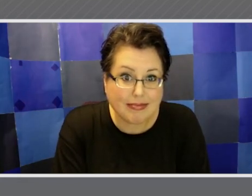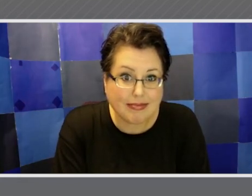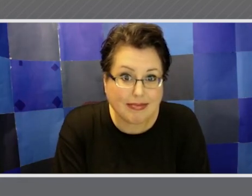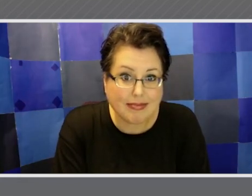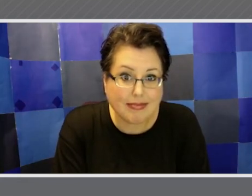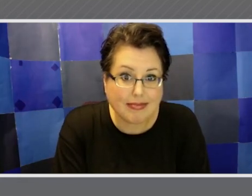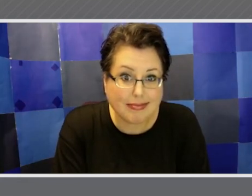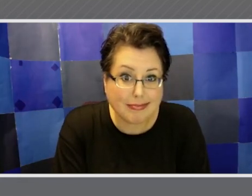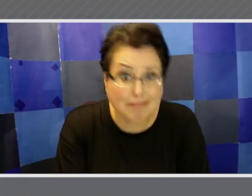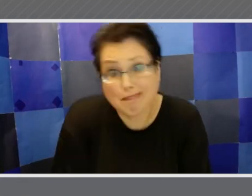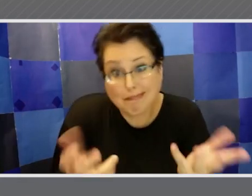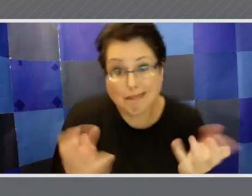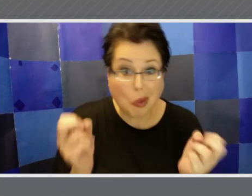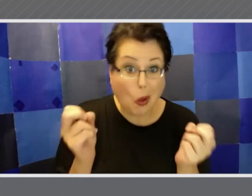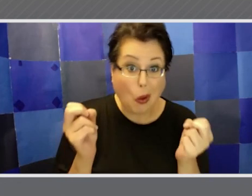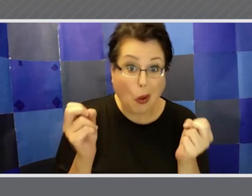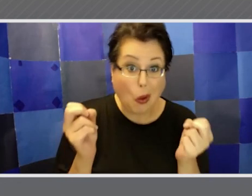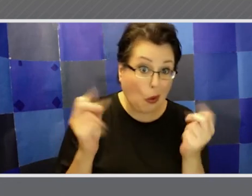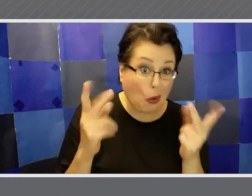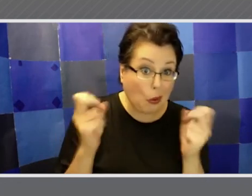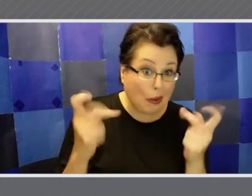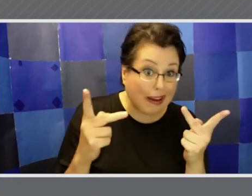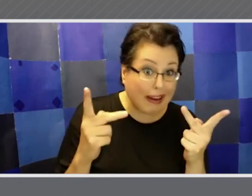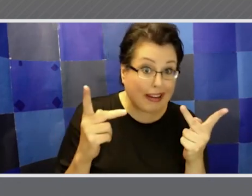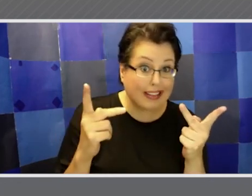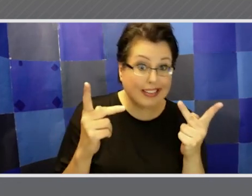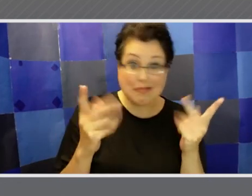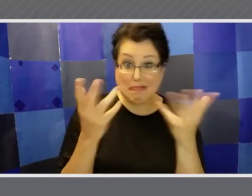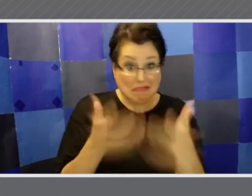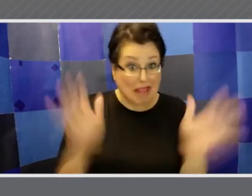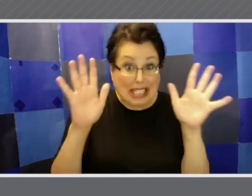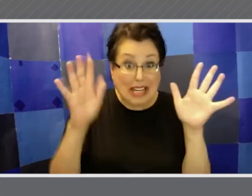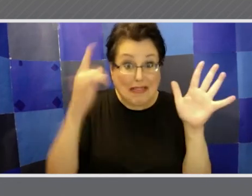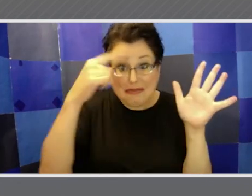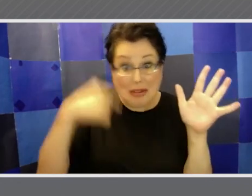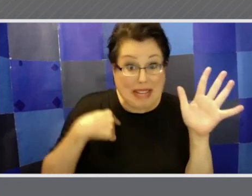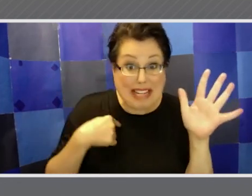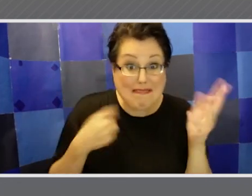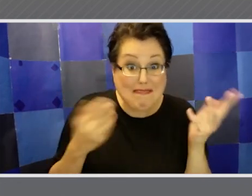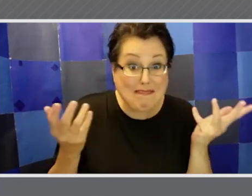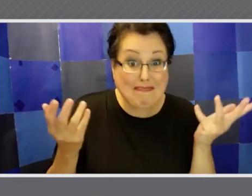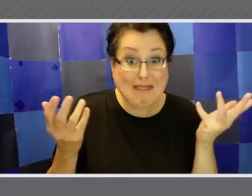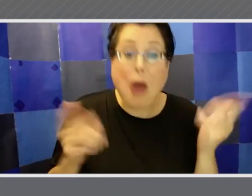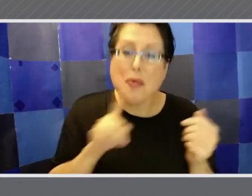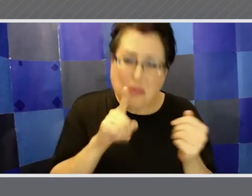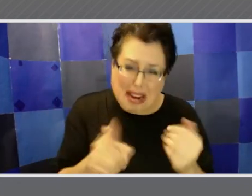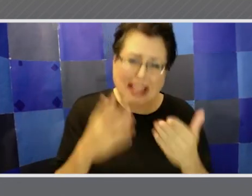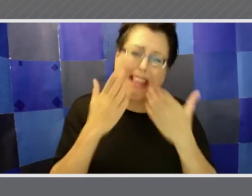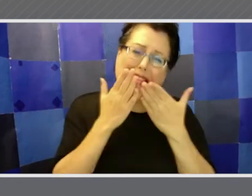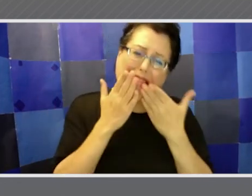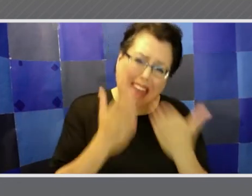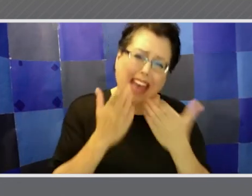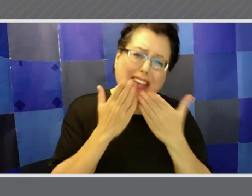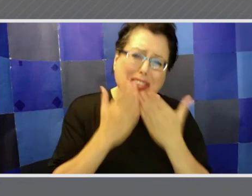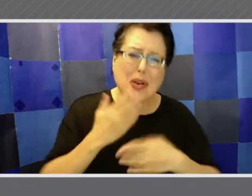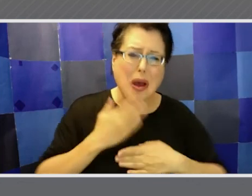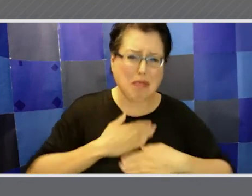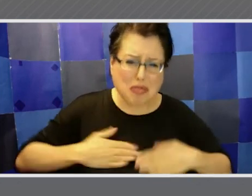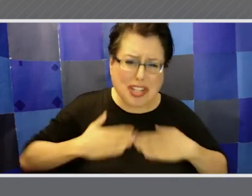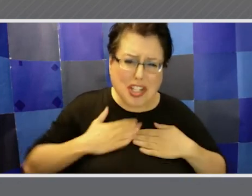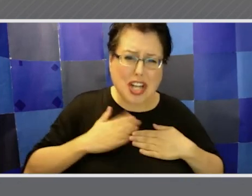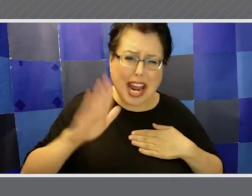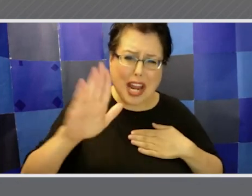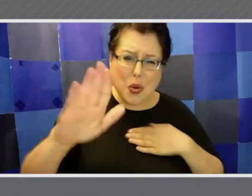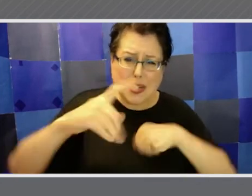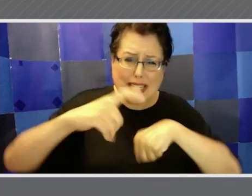All right. Well, that's all I have. So we really want to thank you. We do appreciate your time, your civic